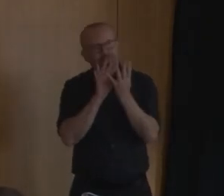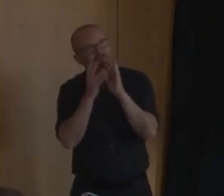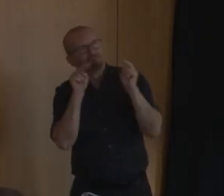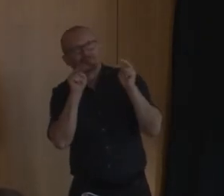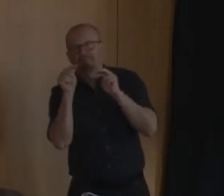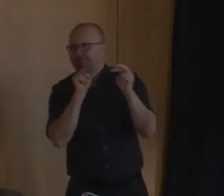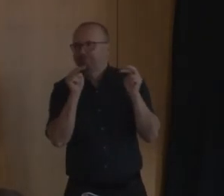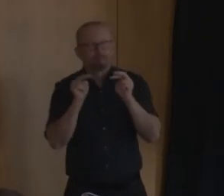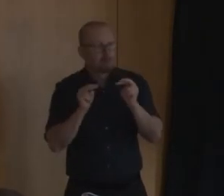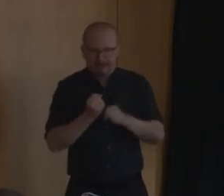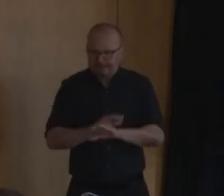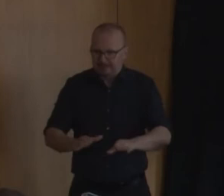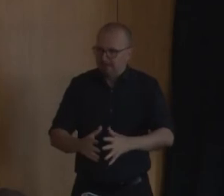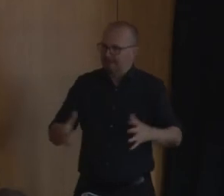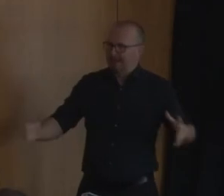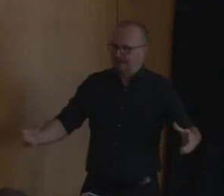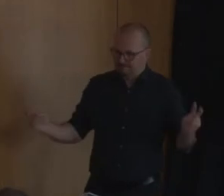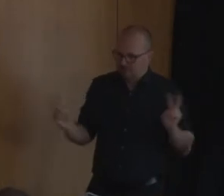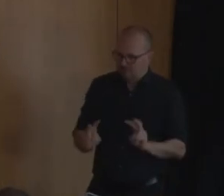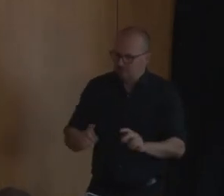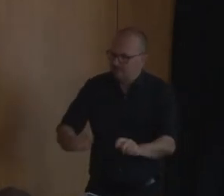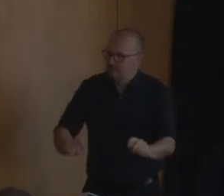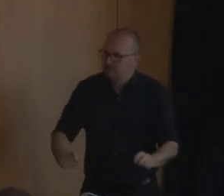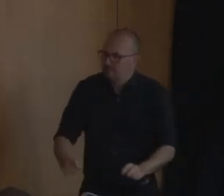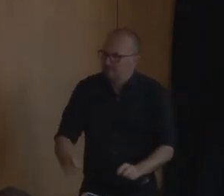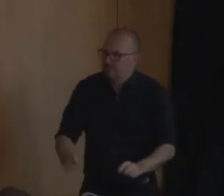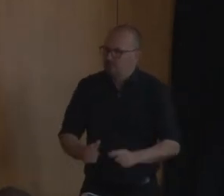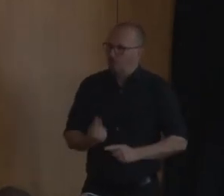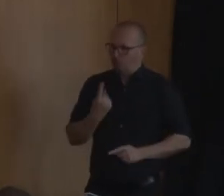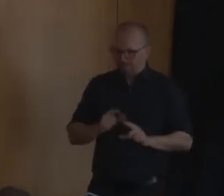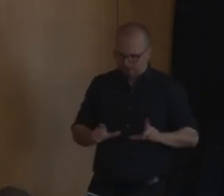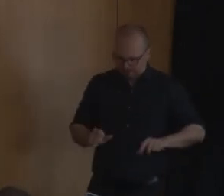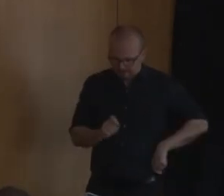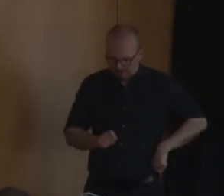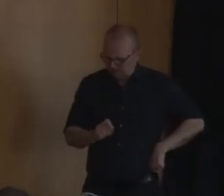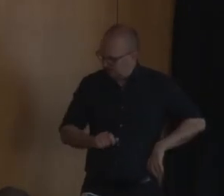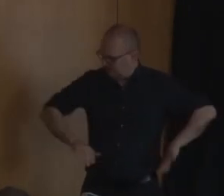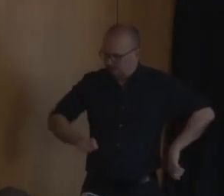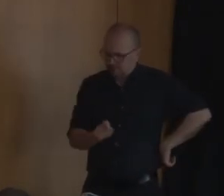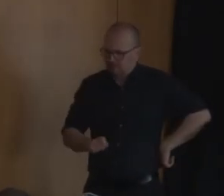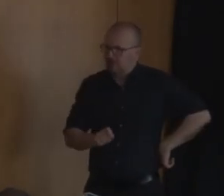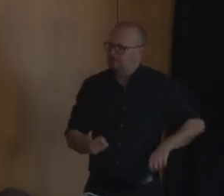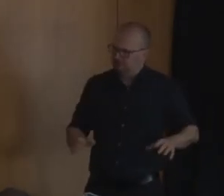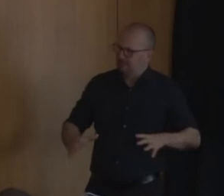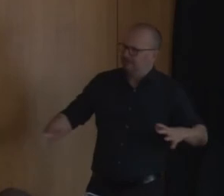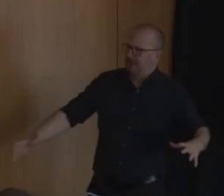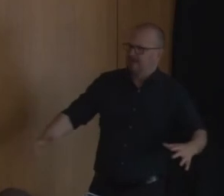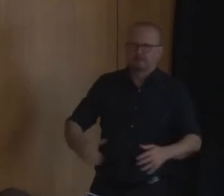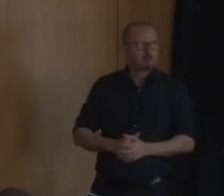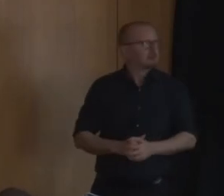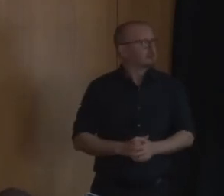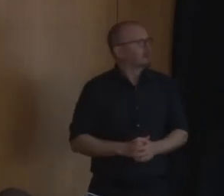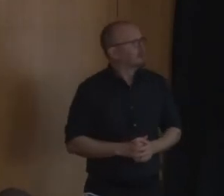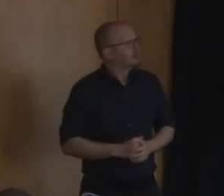to draw on, or a screen big enough for them to gather around. That's really, really key. Even displaying an